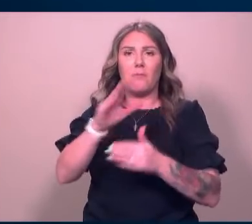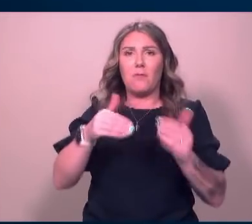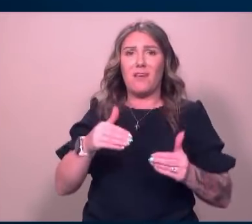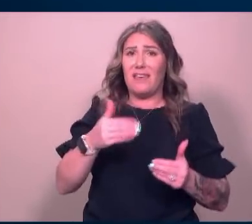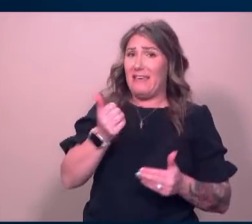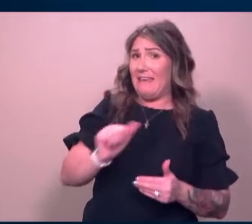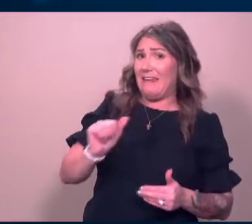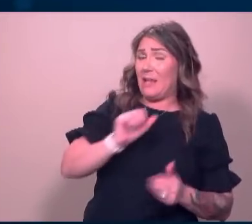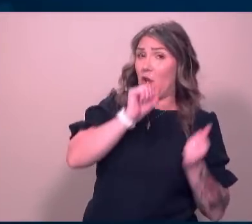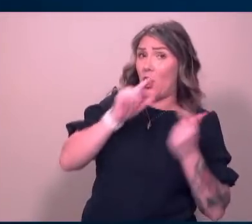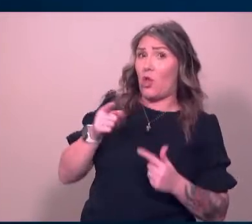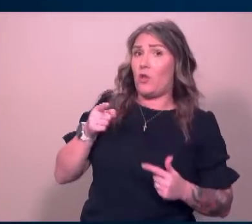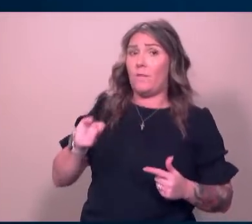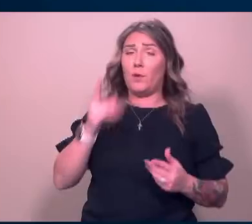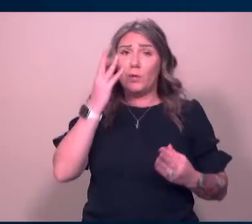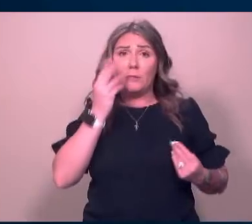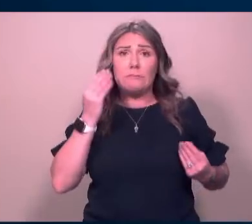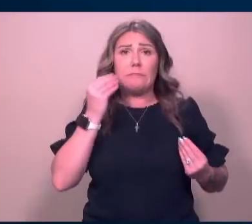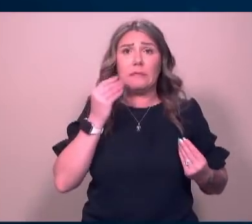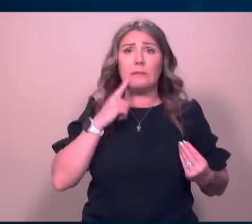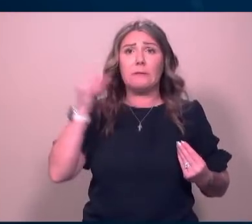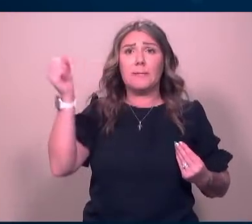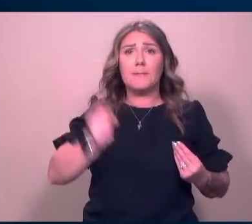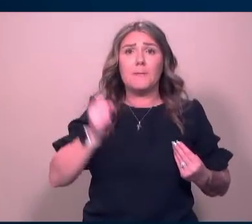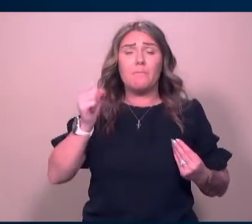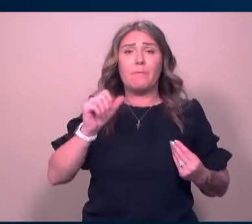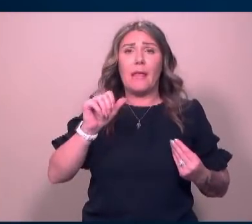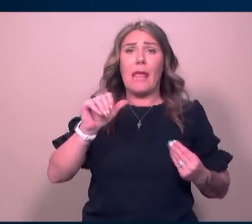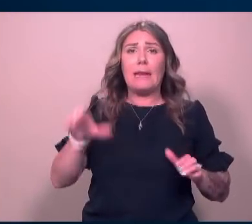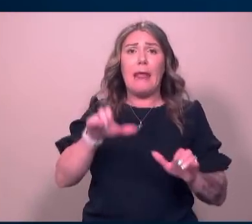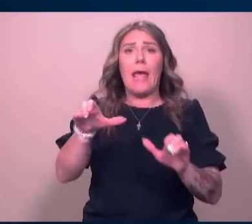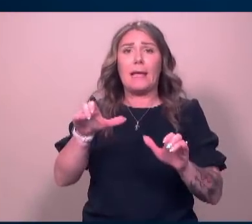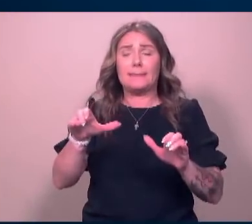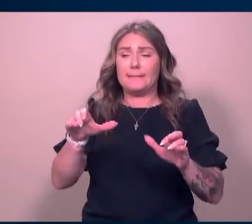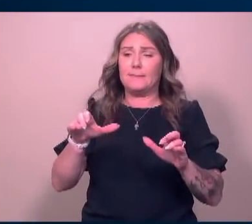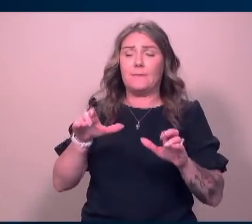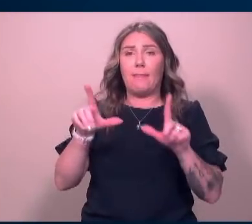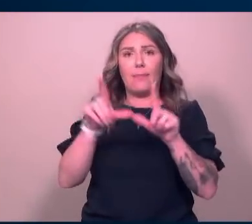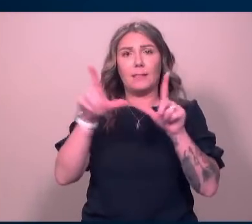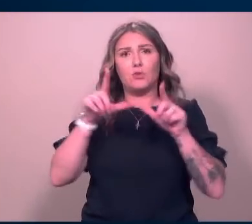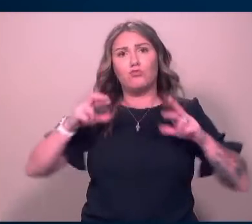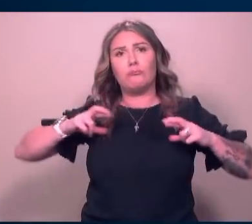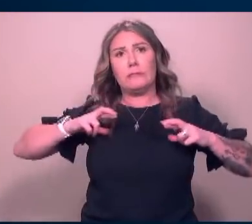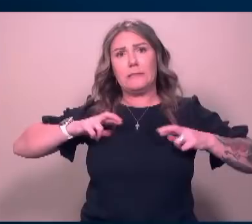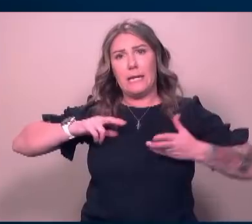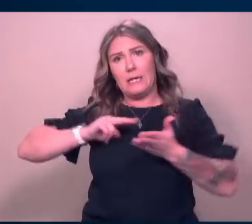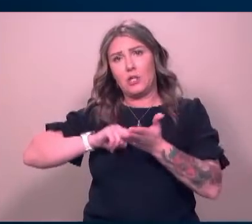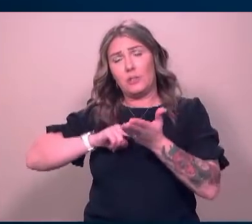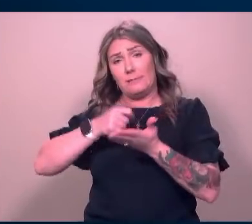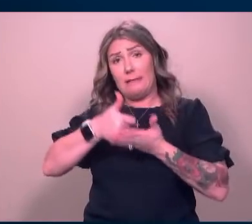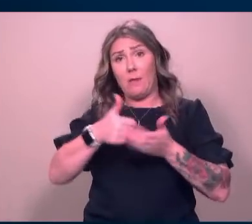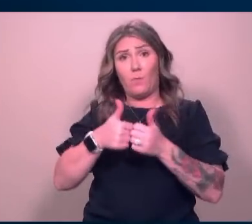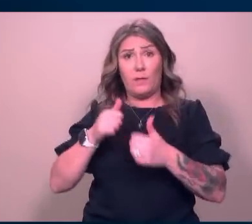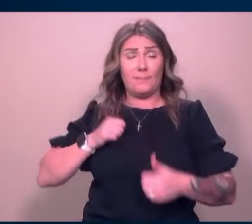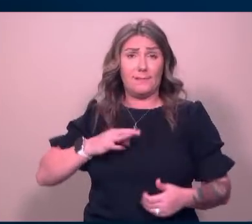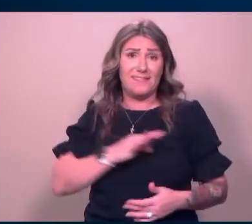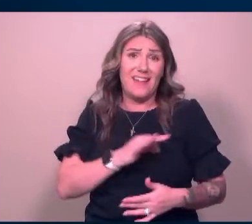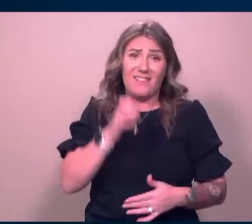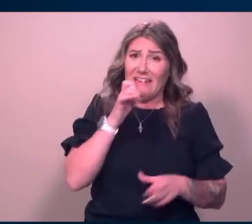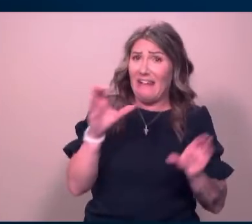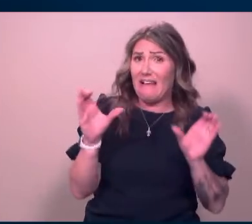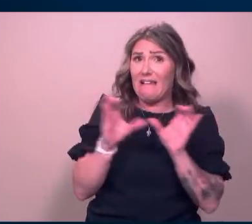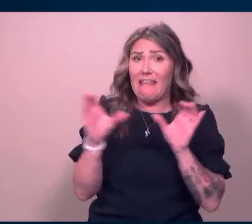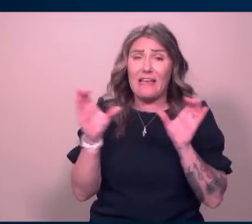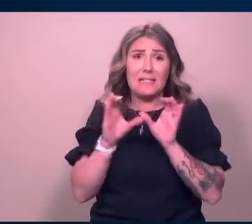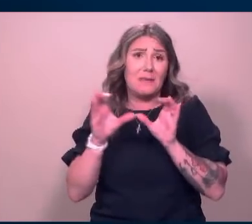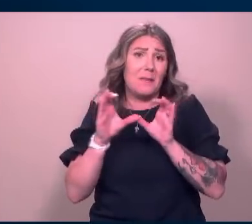you consider bringing in active licensed retired nurses to help with some of these staffing issues, just even non-clinical, just